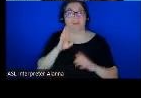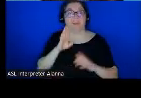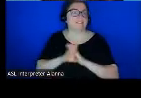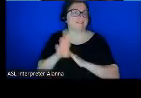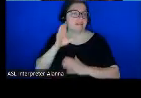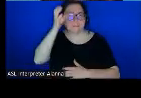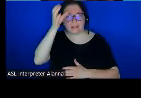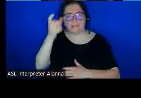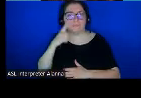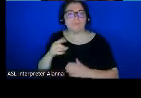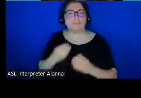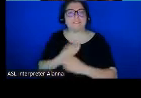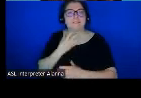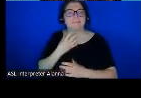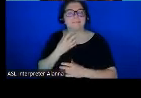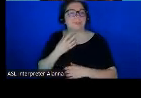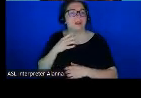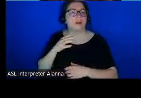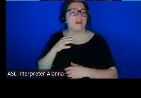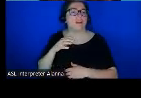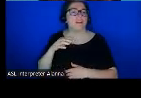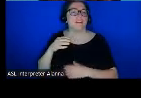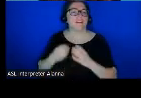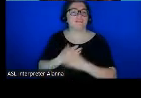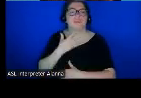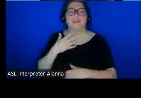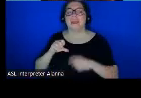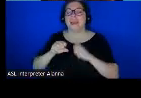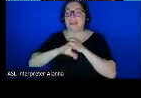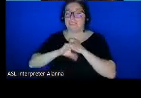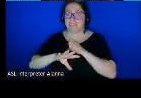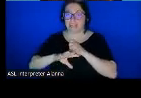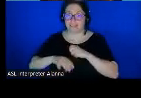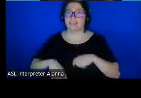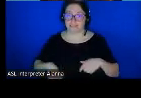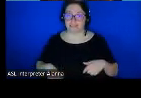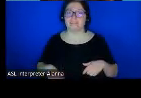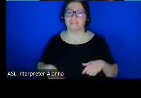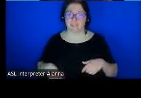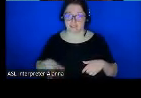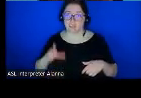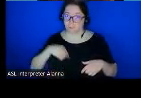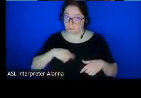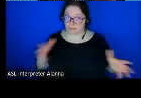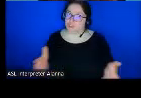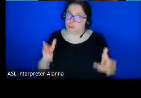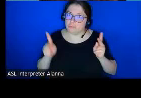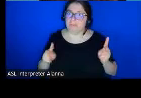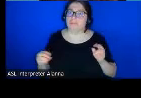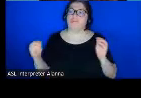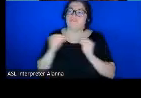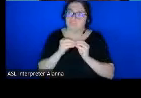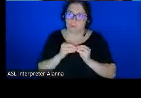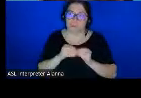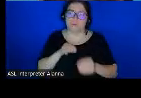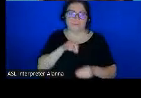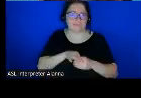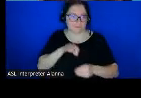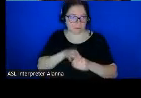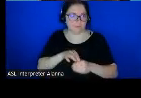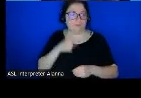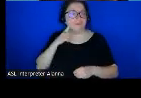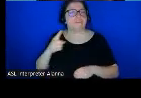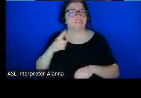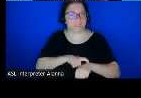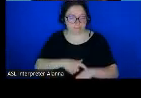a spring advertising campaign that will encourage these newly eligible voters to register to vote and vote for the first time uh